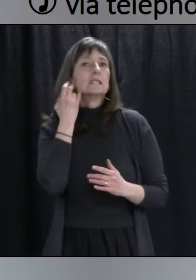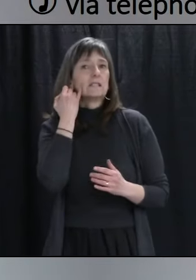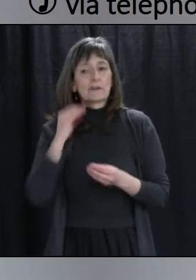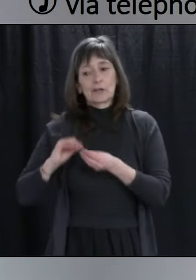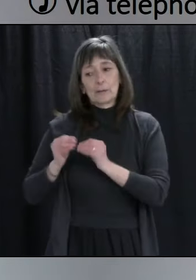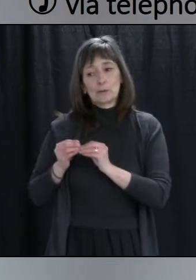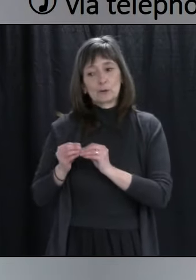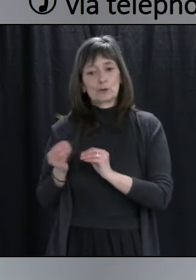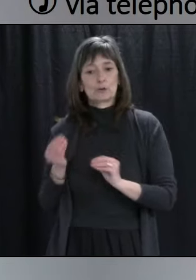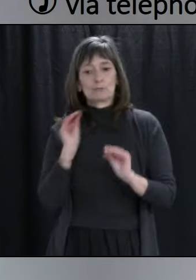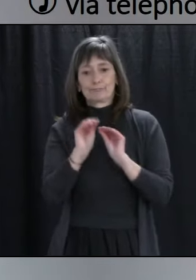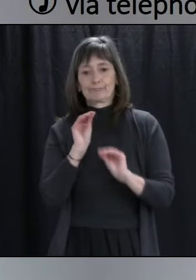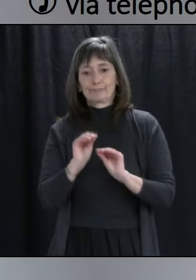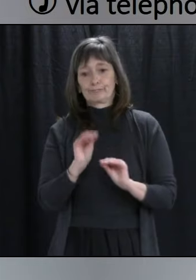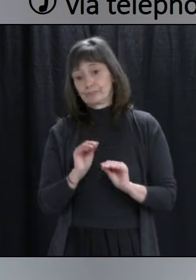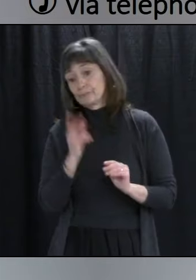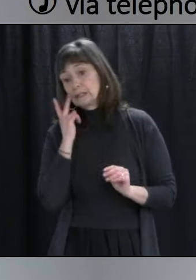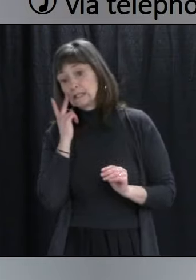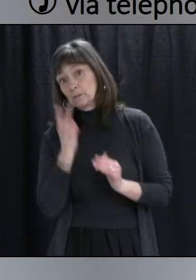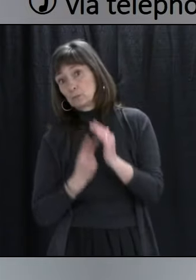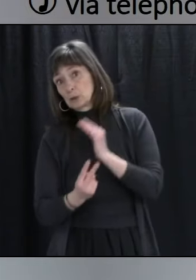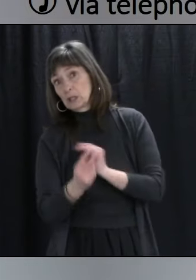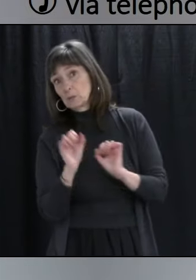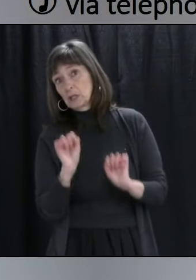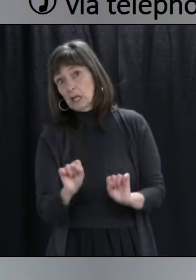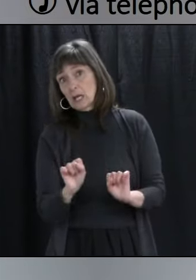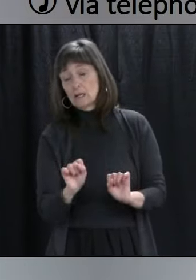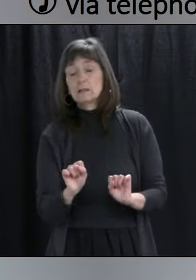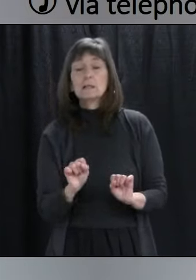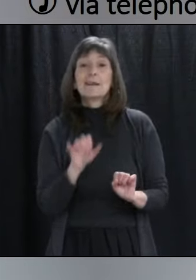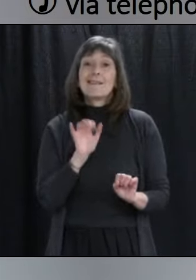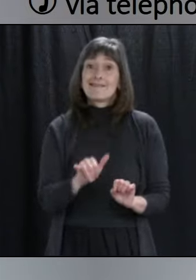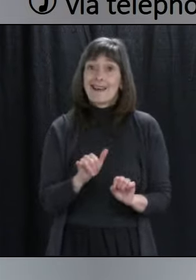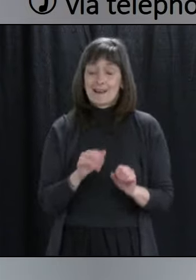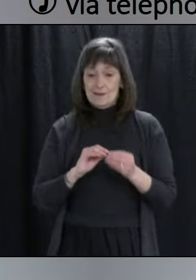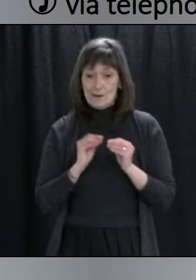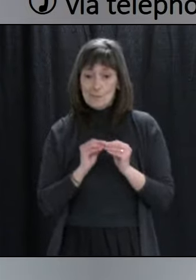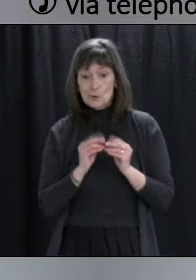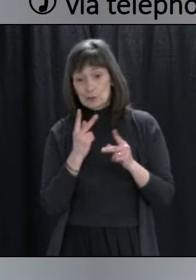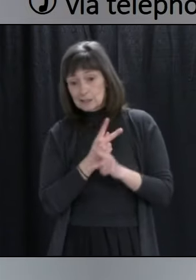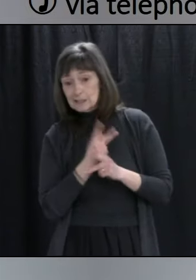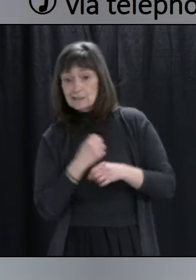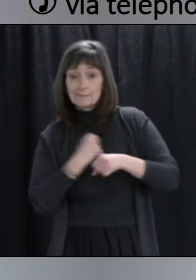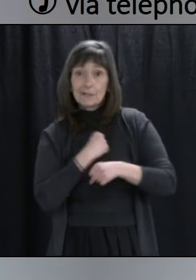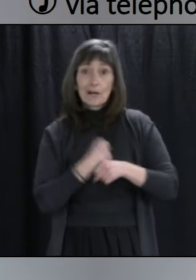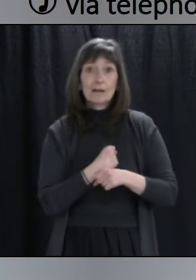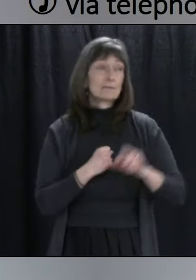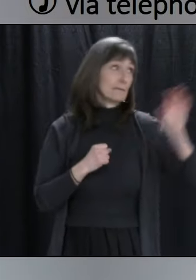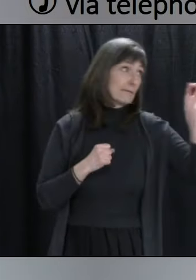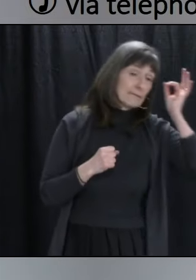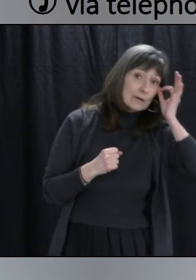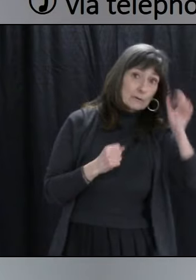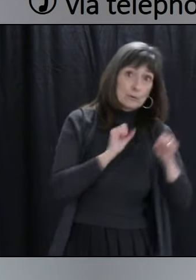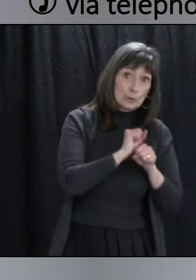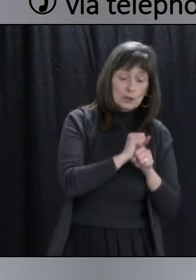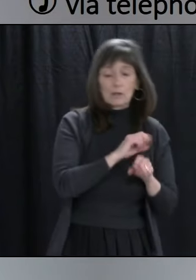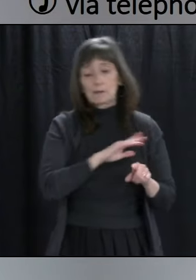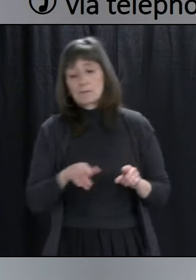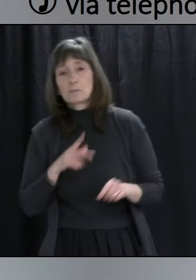our data into. That work is active at both the federal and provincial level. Certainly, we do